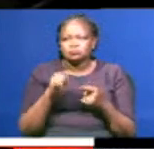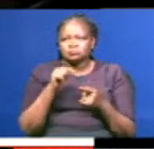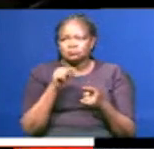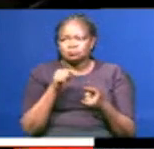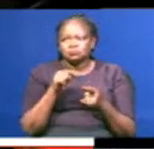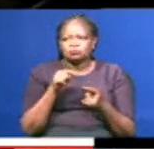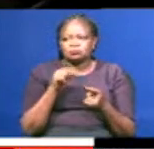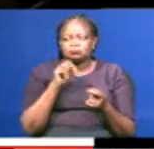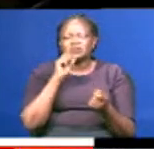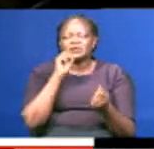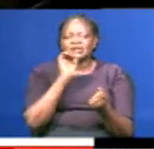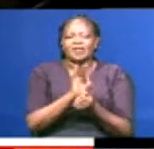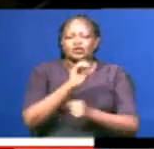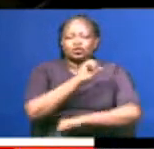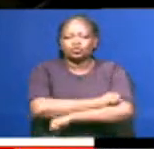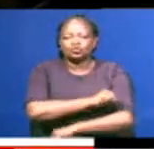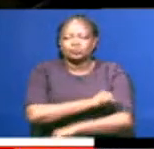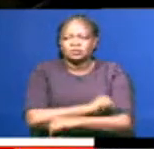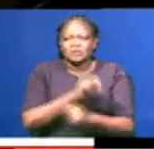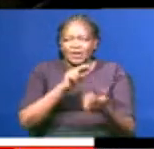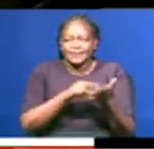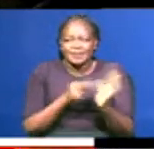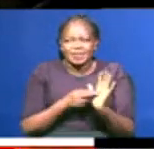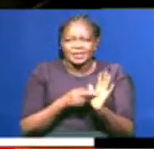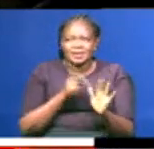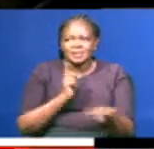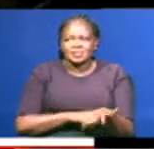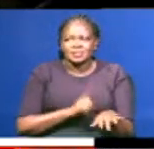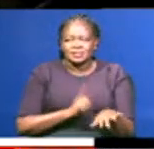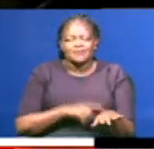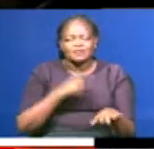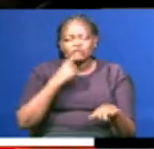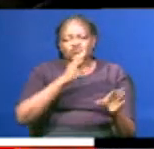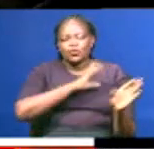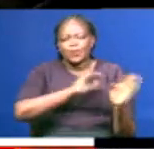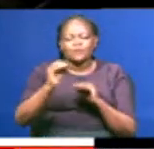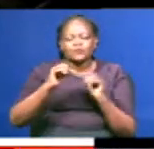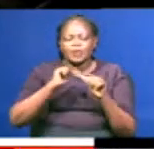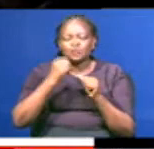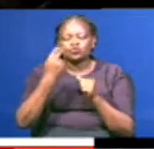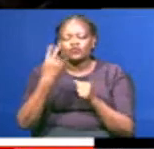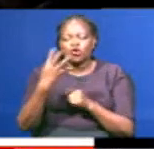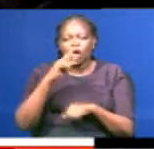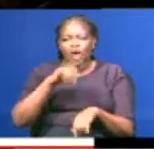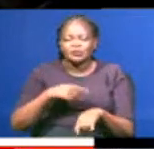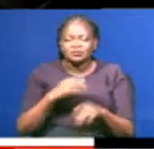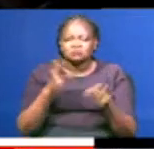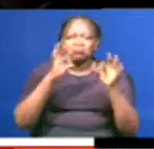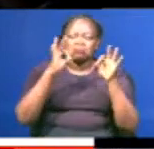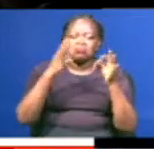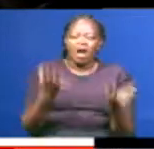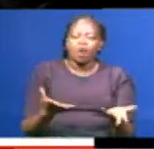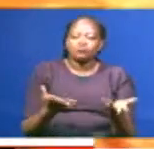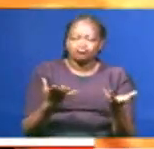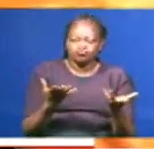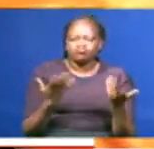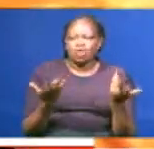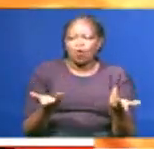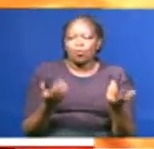13 schools. So when they are told to vacate within 24 hours, how will this